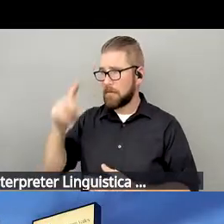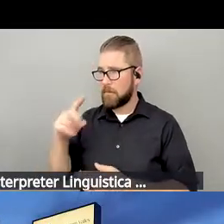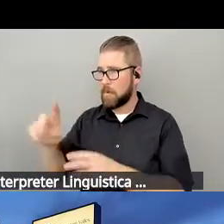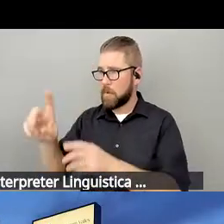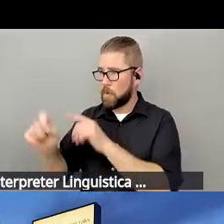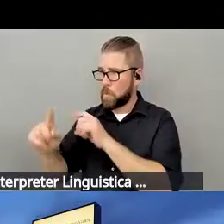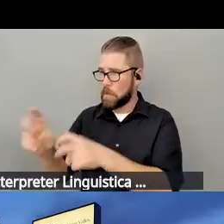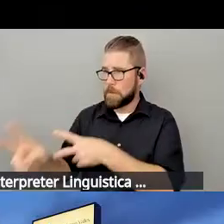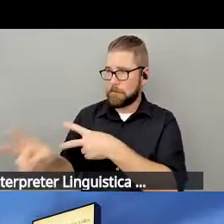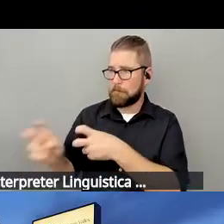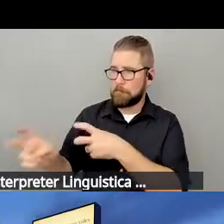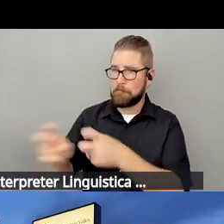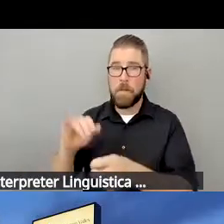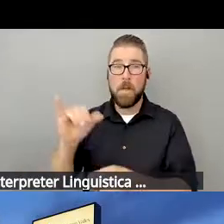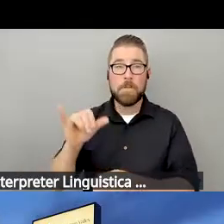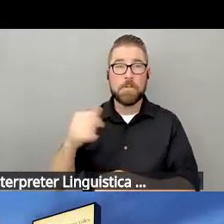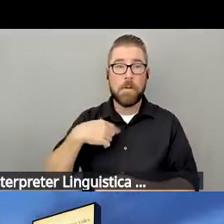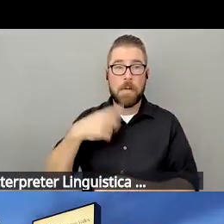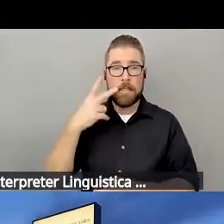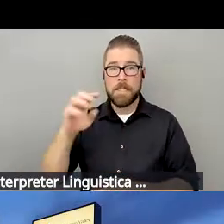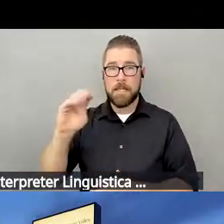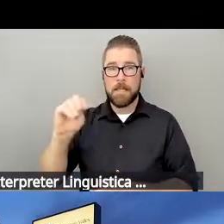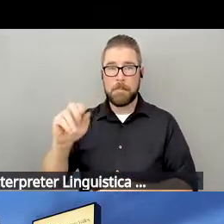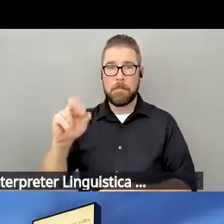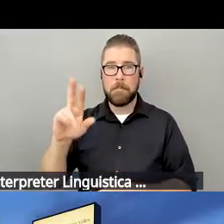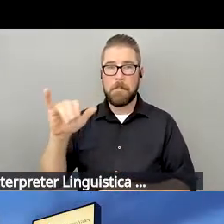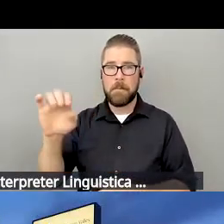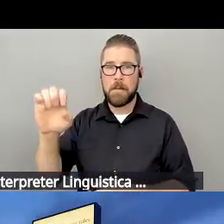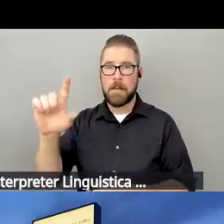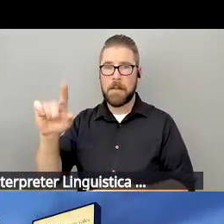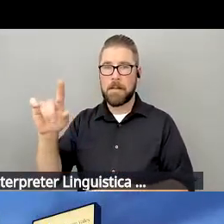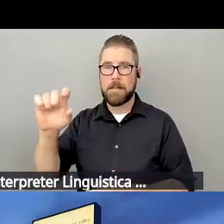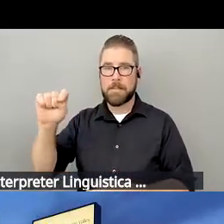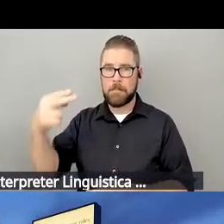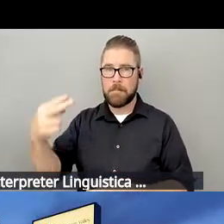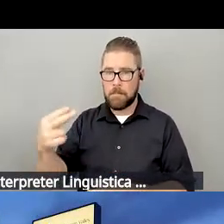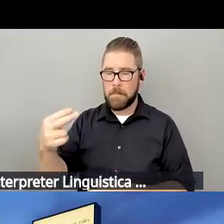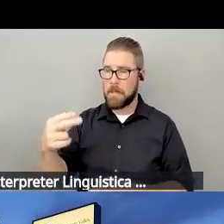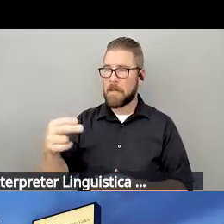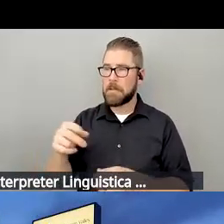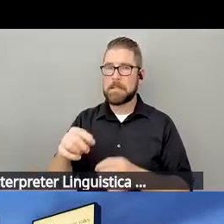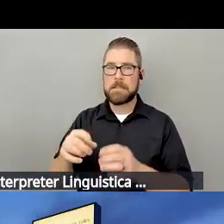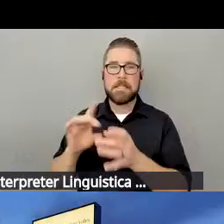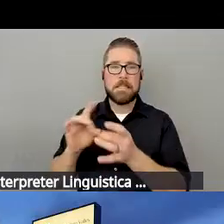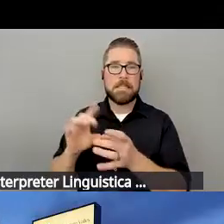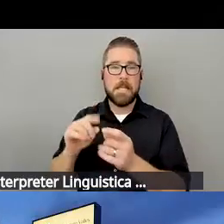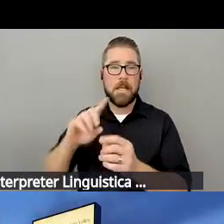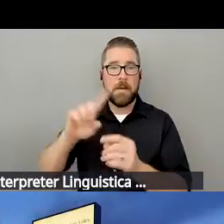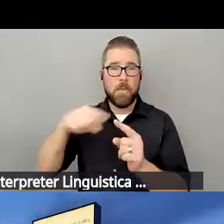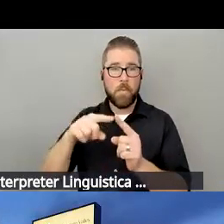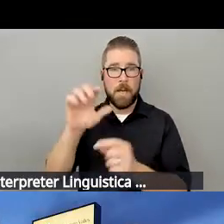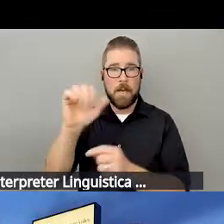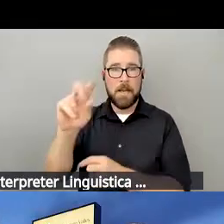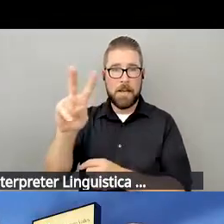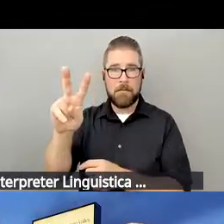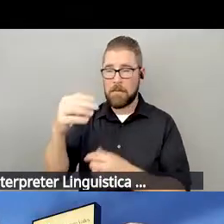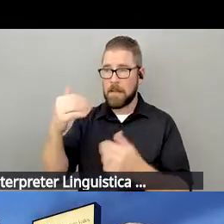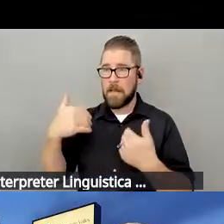Elizabeth. When the AD goes out to an event where they will have a filter to see and sign up, please post those events on